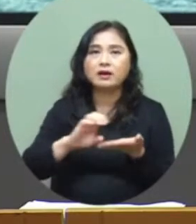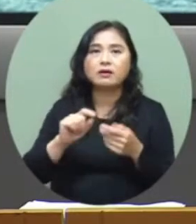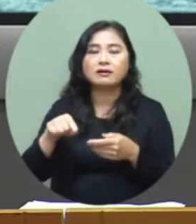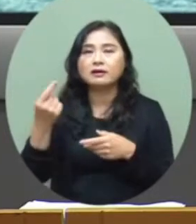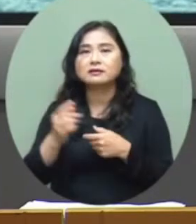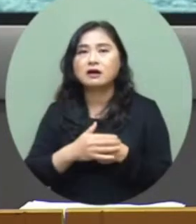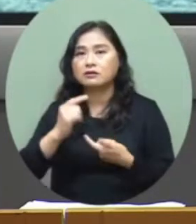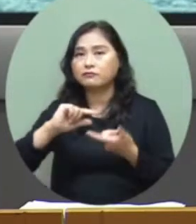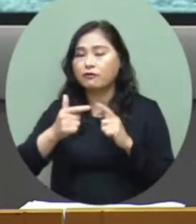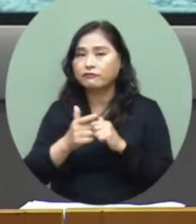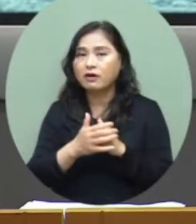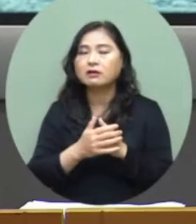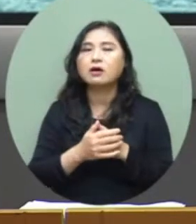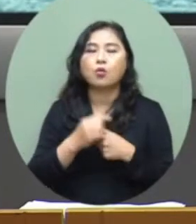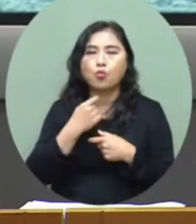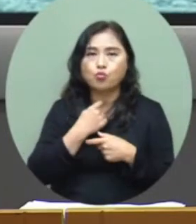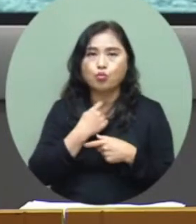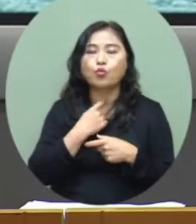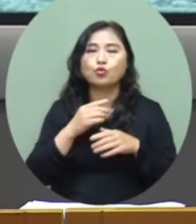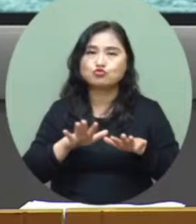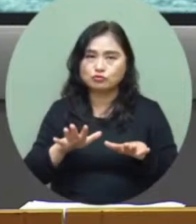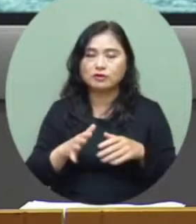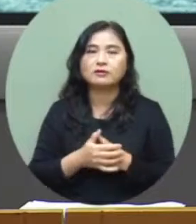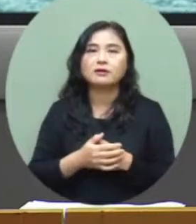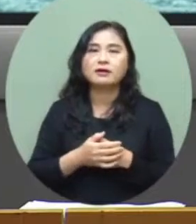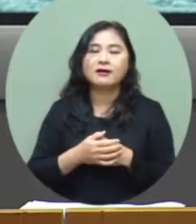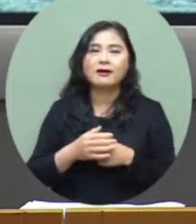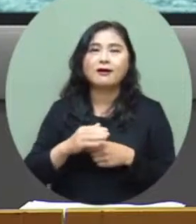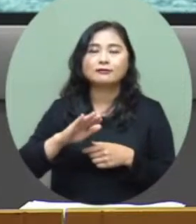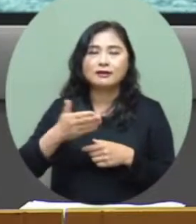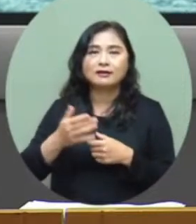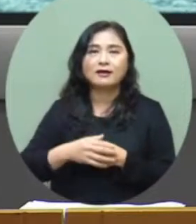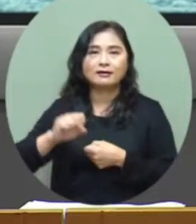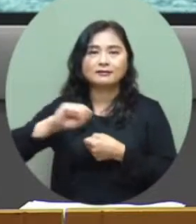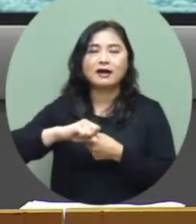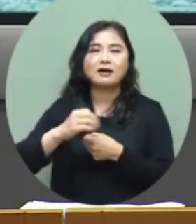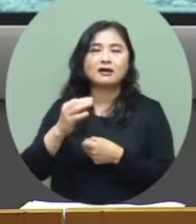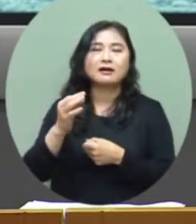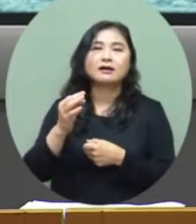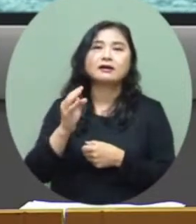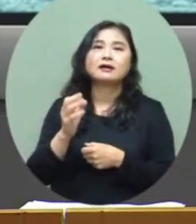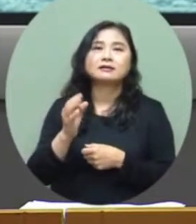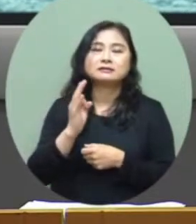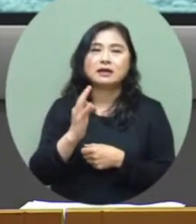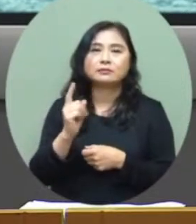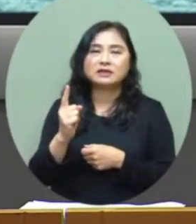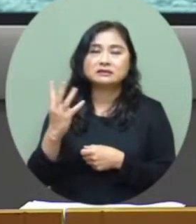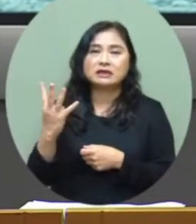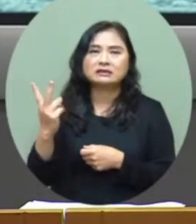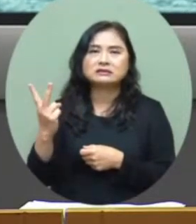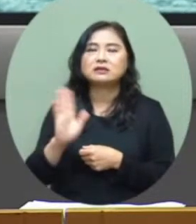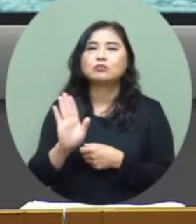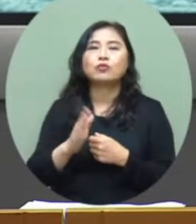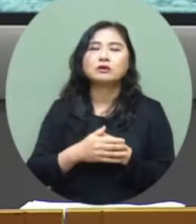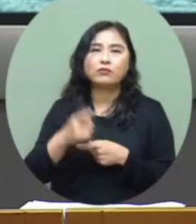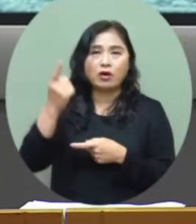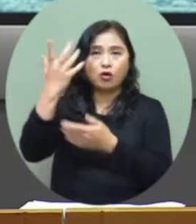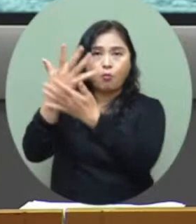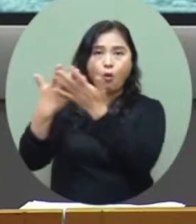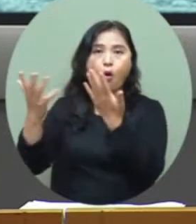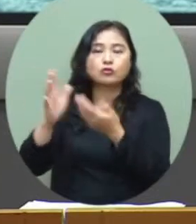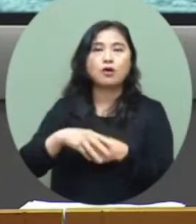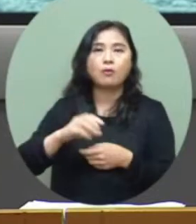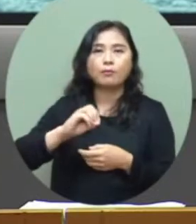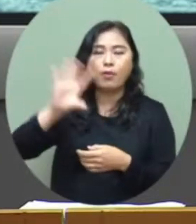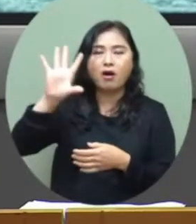And then for those who reported by way of email, those would also be processed, but then they would not be included